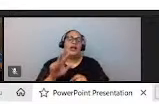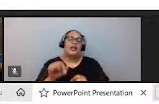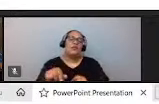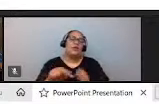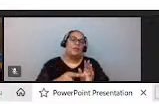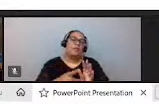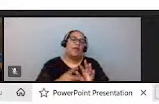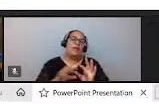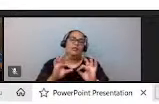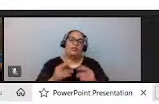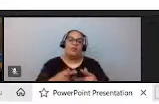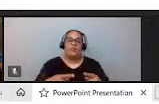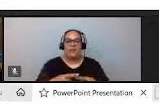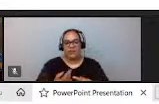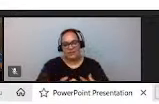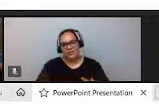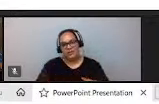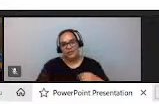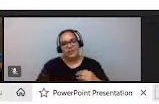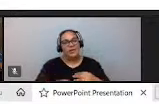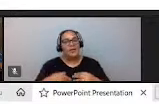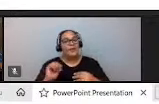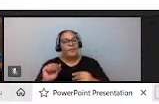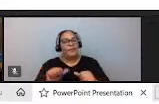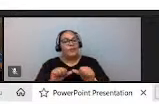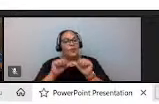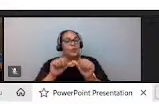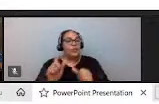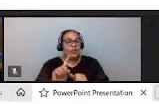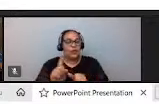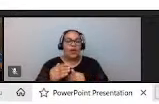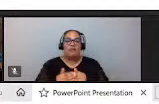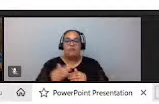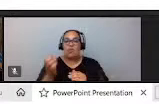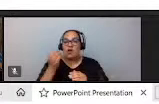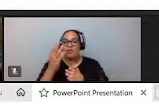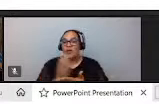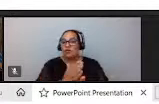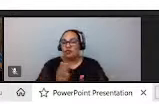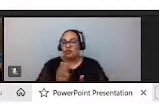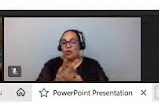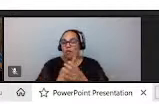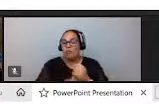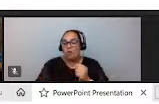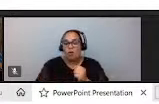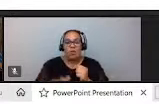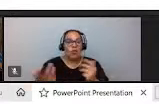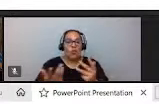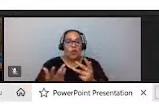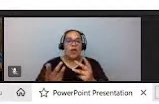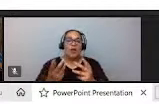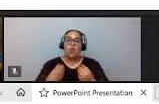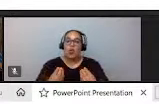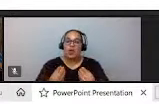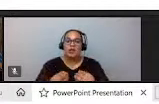appropriate Place uh there continues to be the further information sharing both at an a WhatsApp or messaging